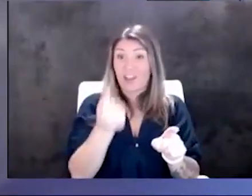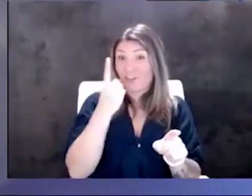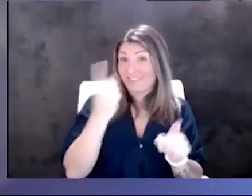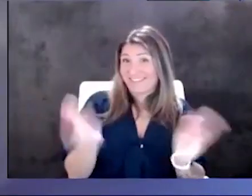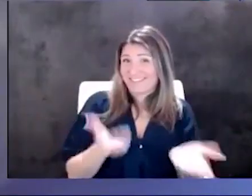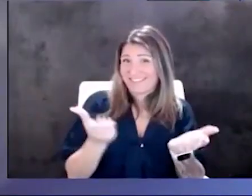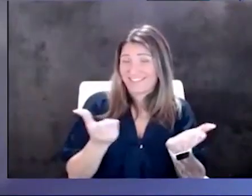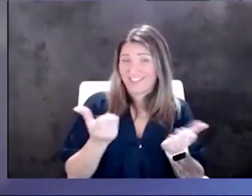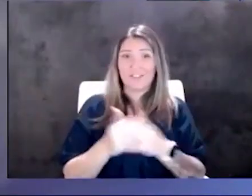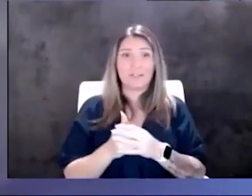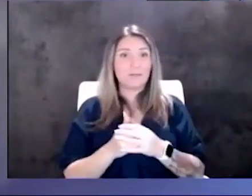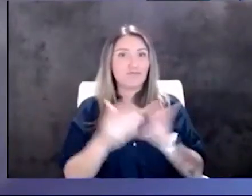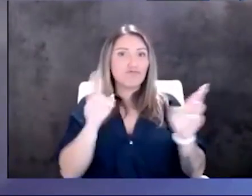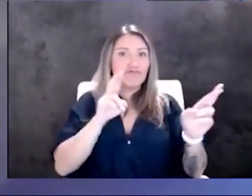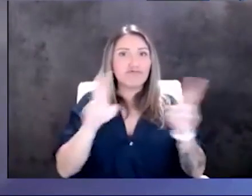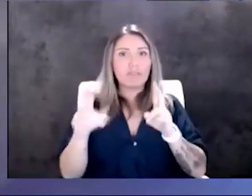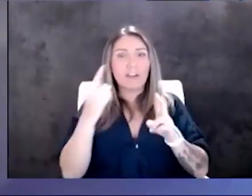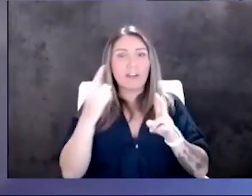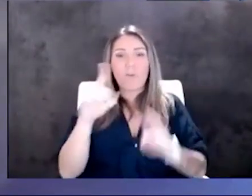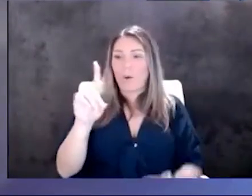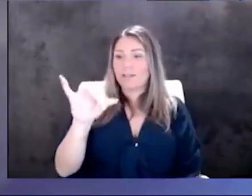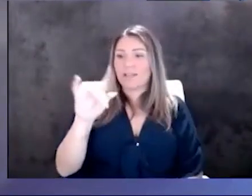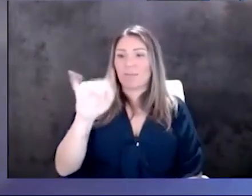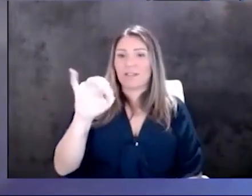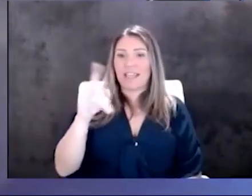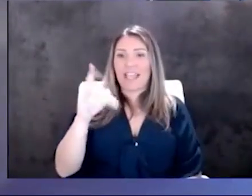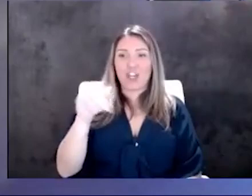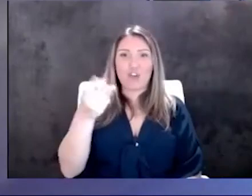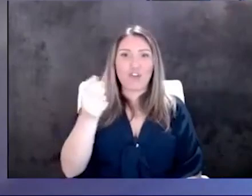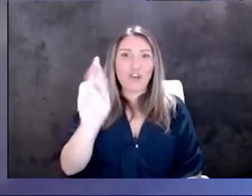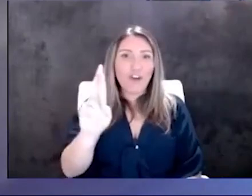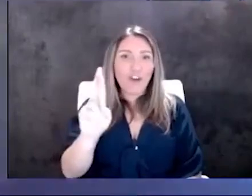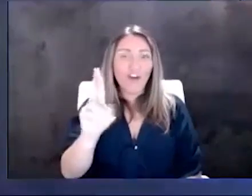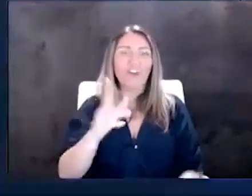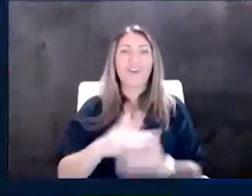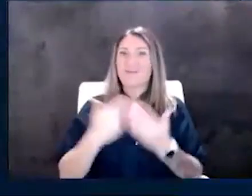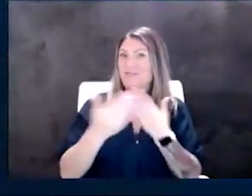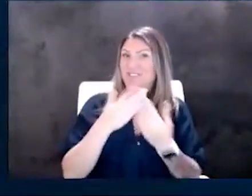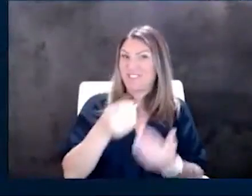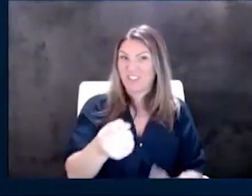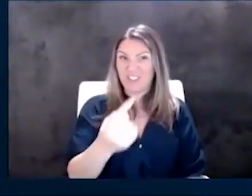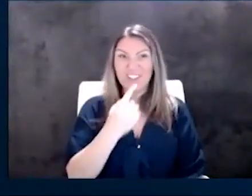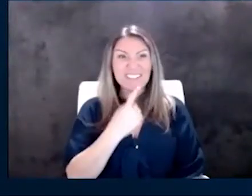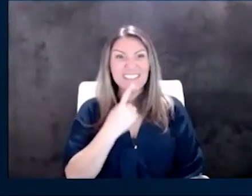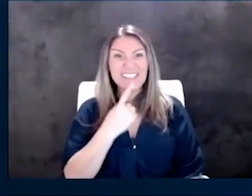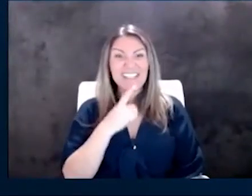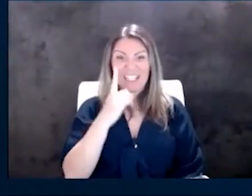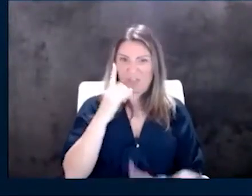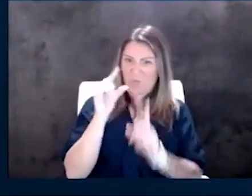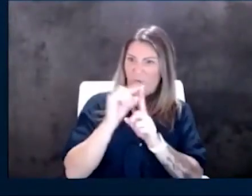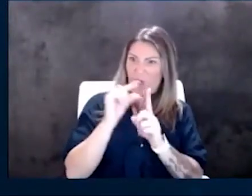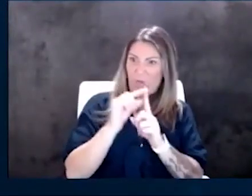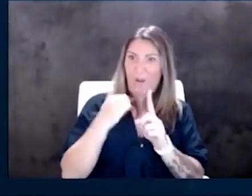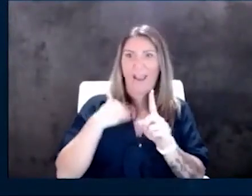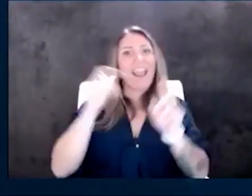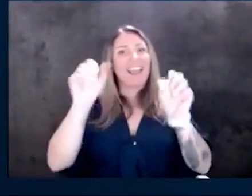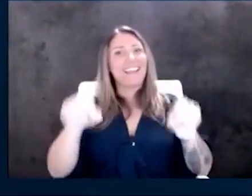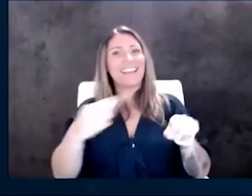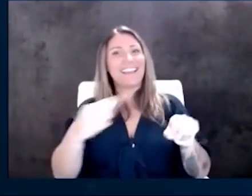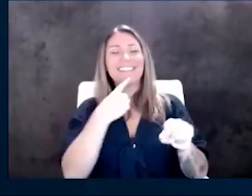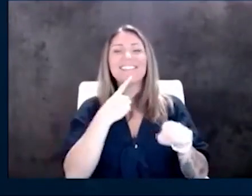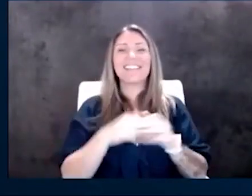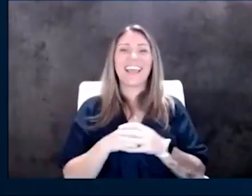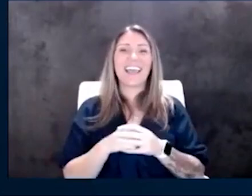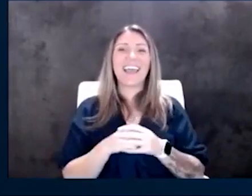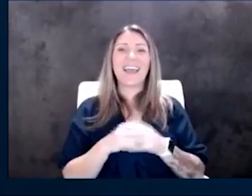ready for doppelganger hour? Oh, let's go doppelganger, whatever you just said. Okay. Now that's one word I can say. Doppelganger. Thank you. Okay, here we go.